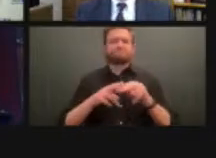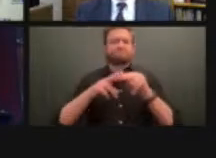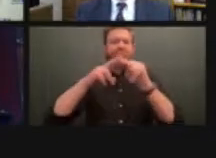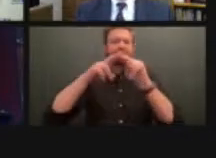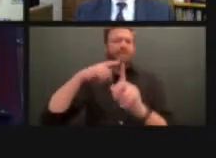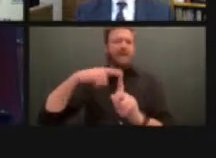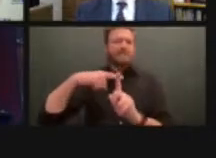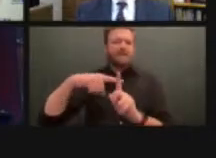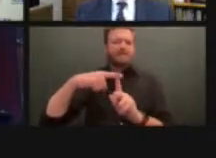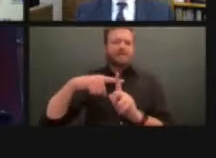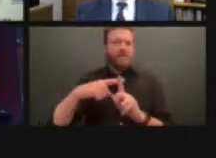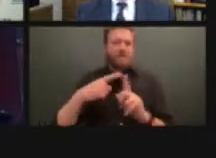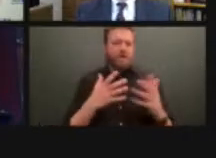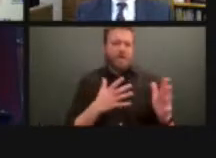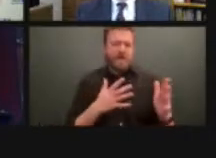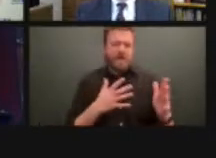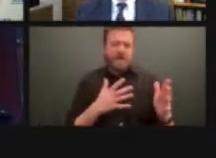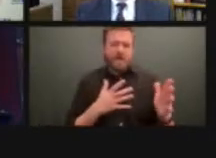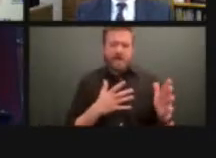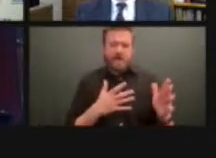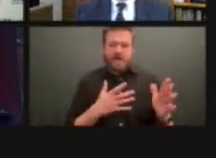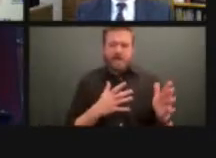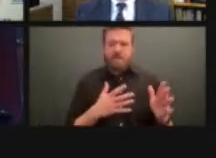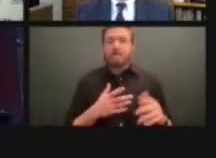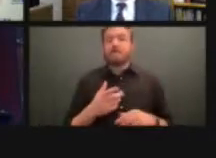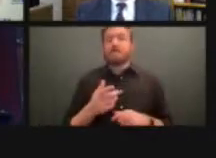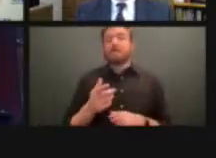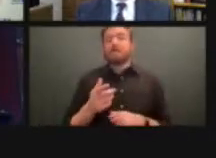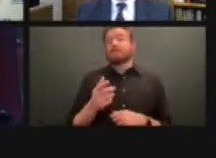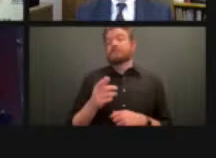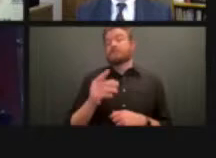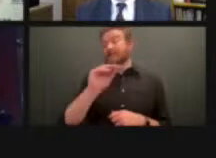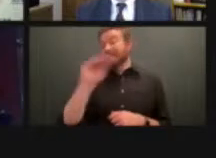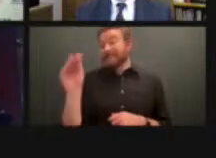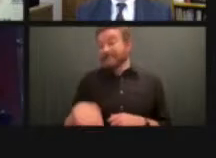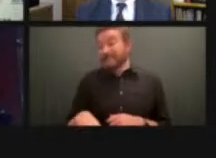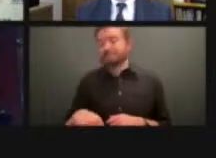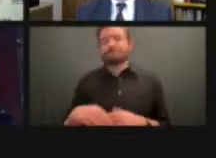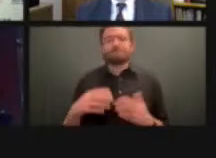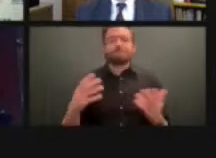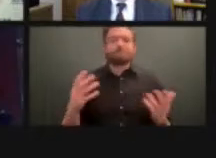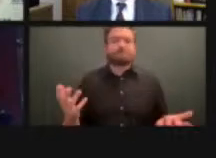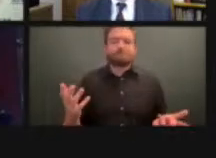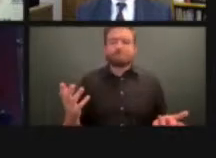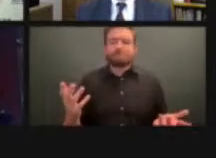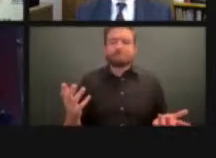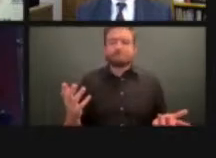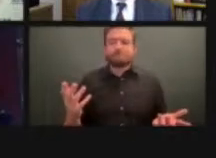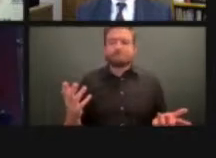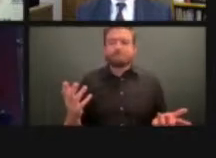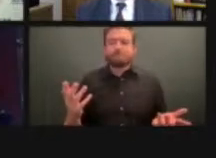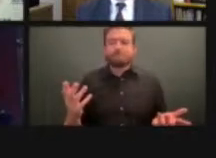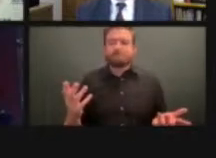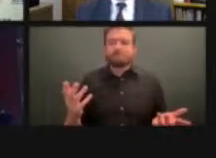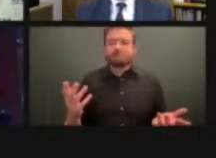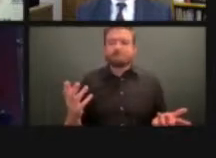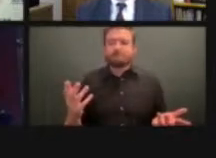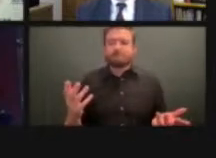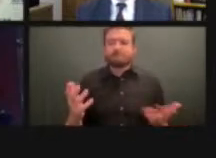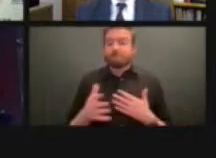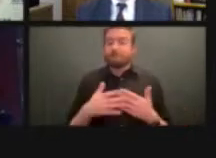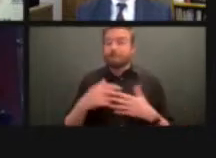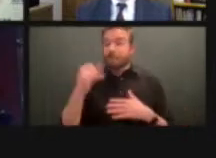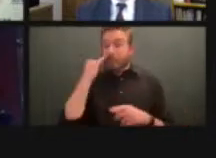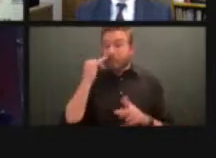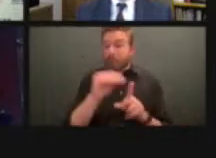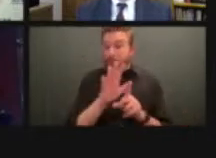and these are total cases regardless of where the exposure occurred. We're not distinguishing in this case